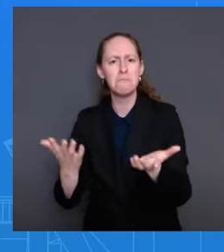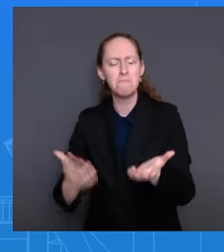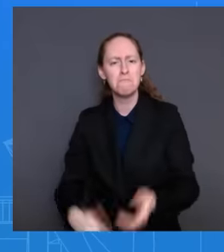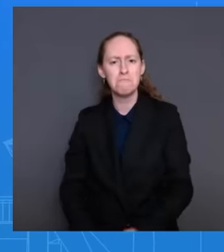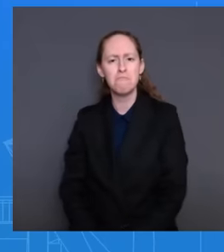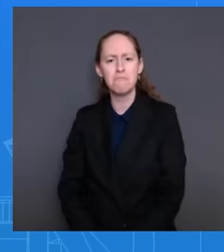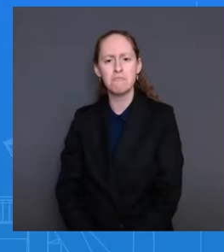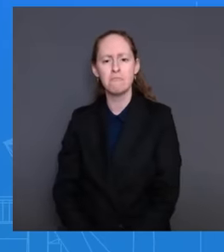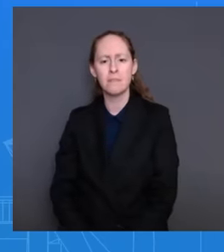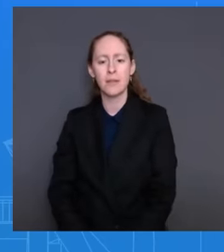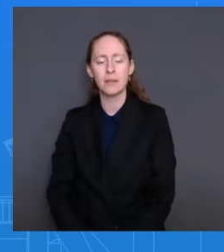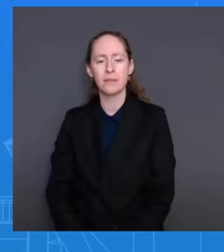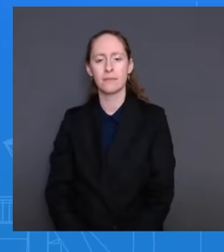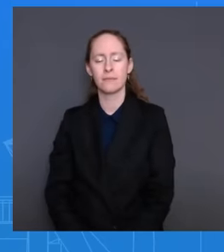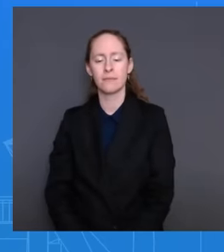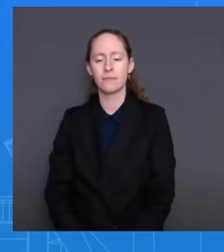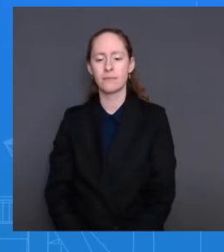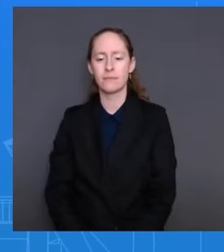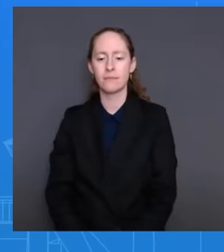available.